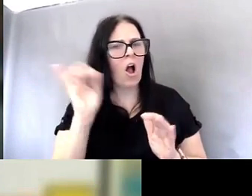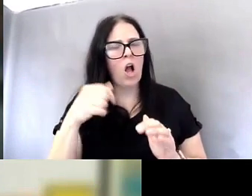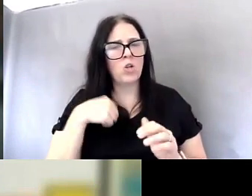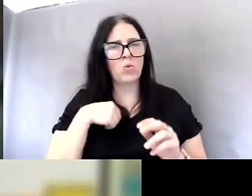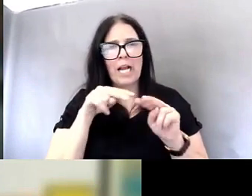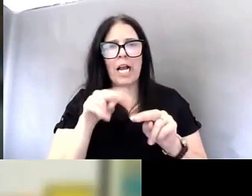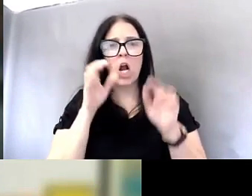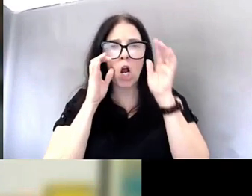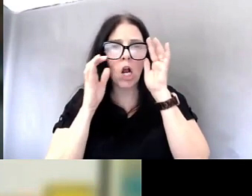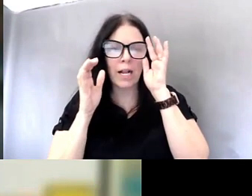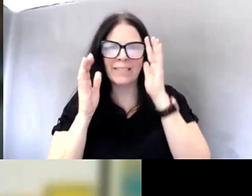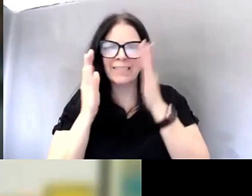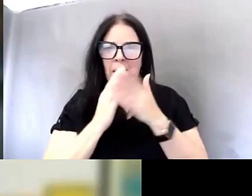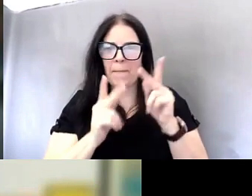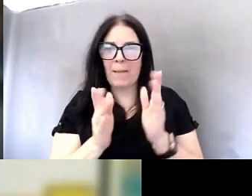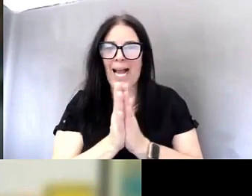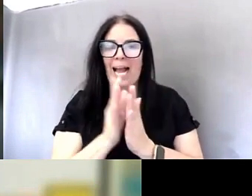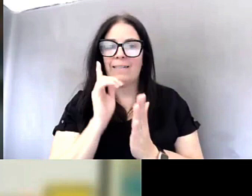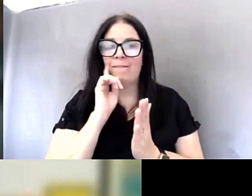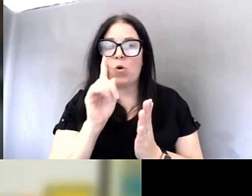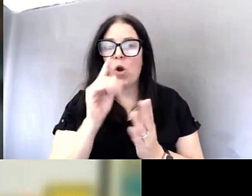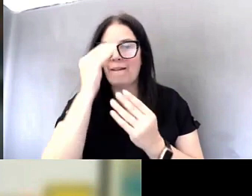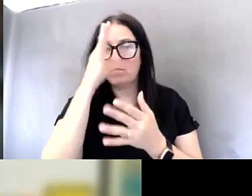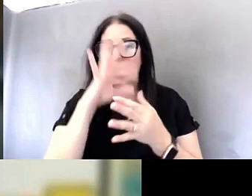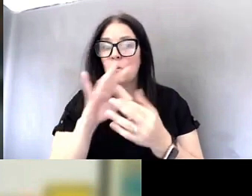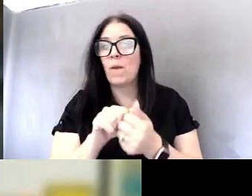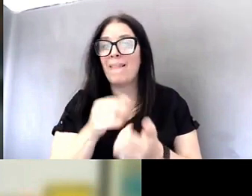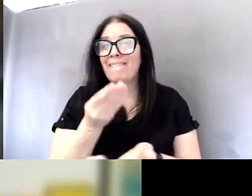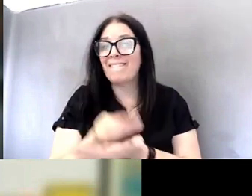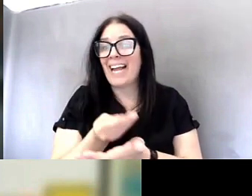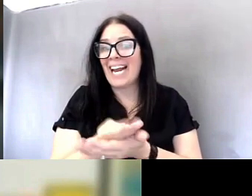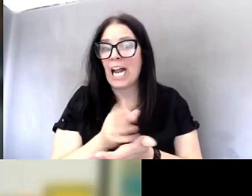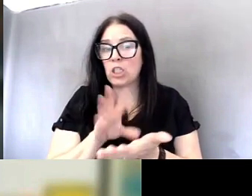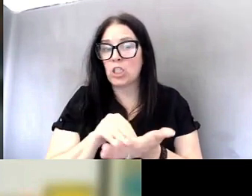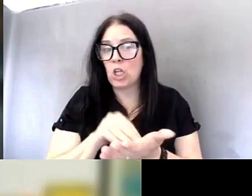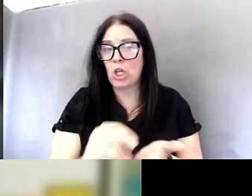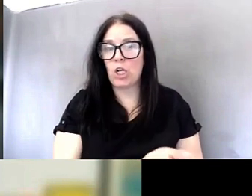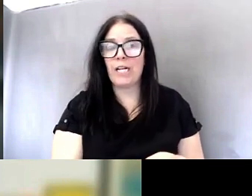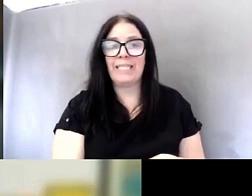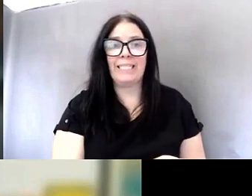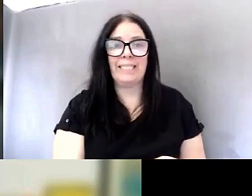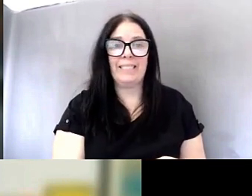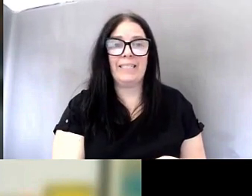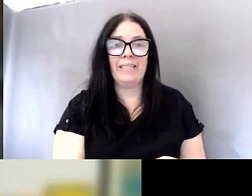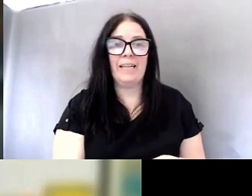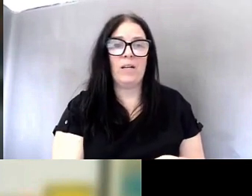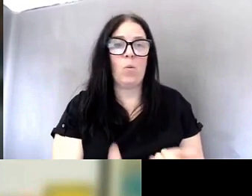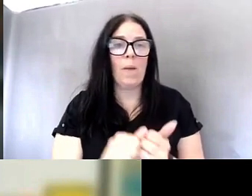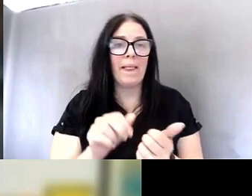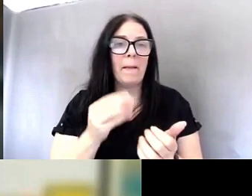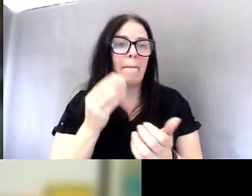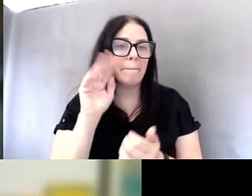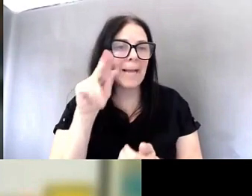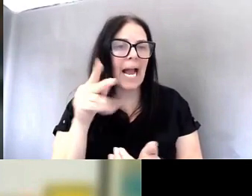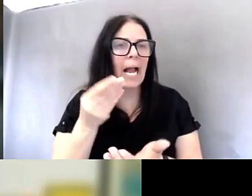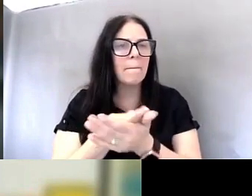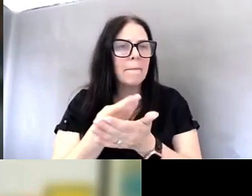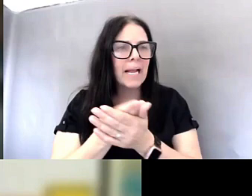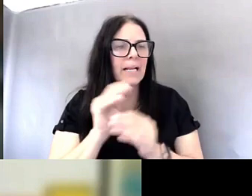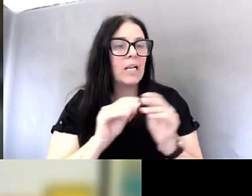around financial literacy. So we have a section, numeracy in everyday